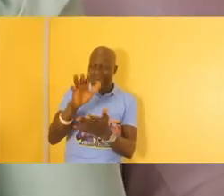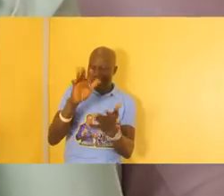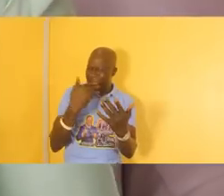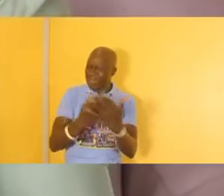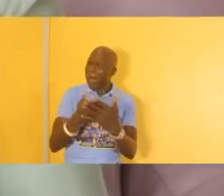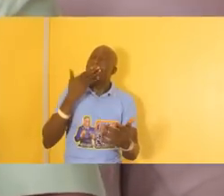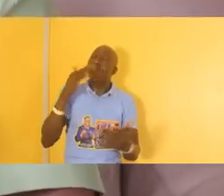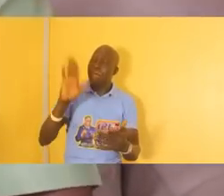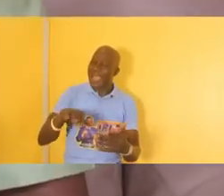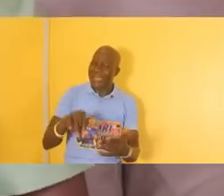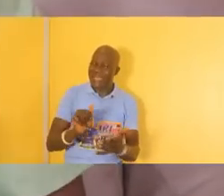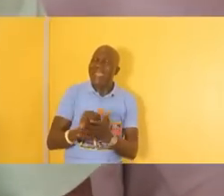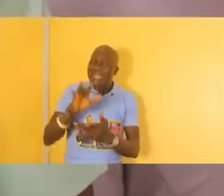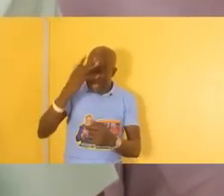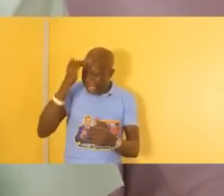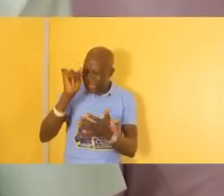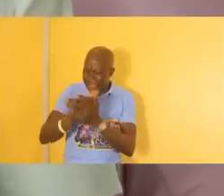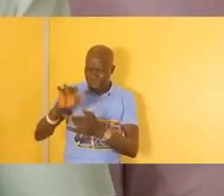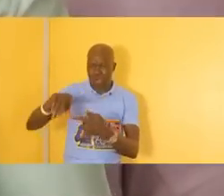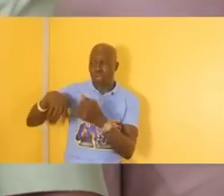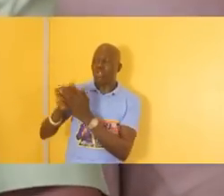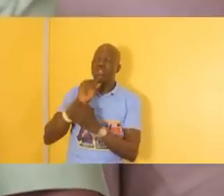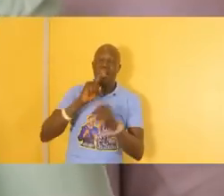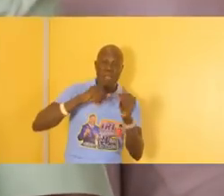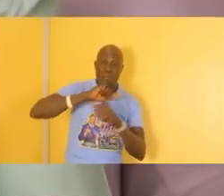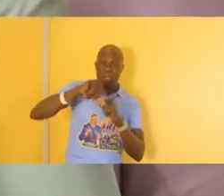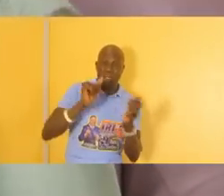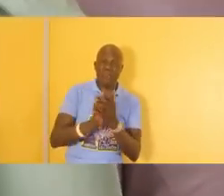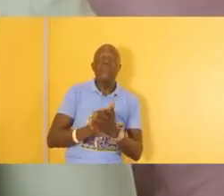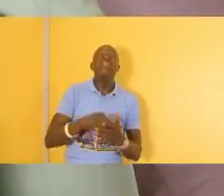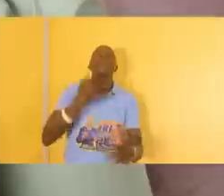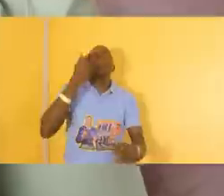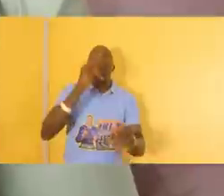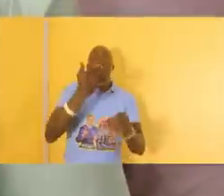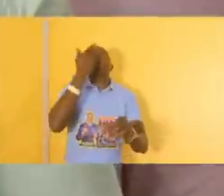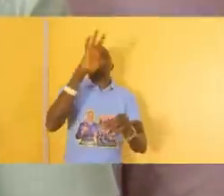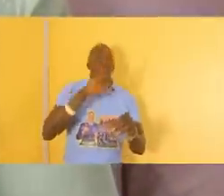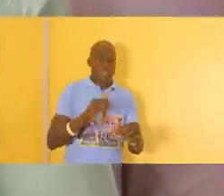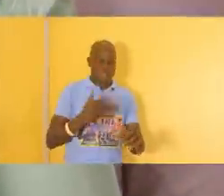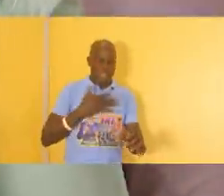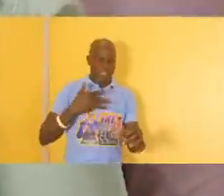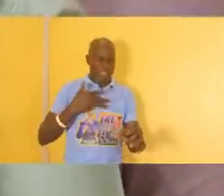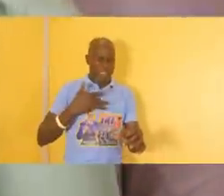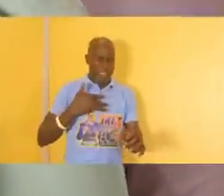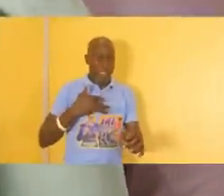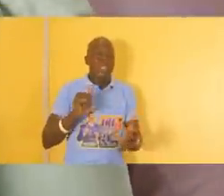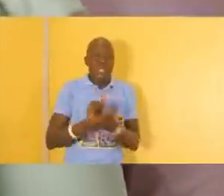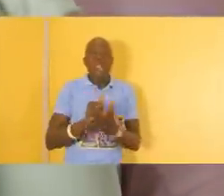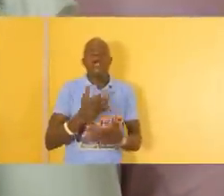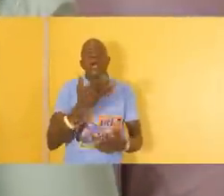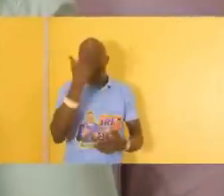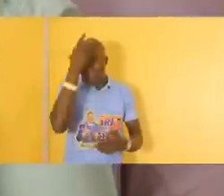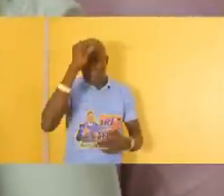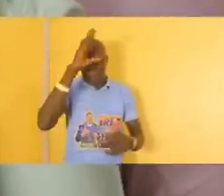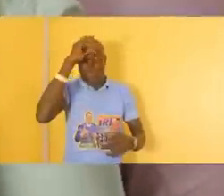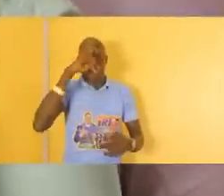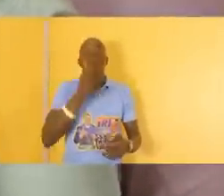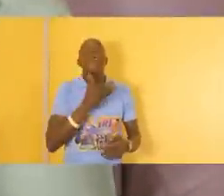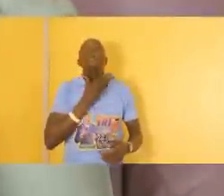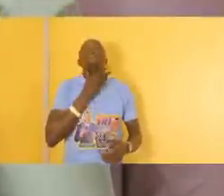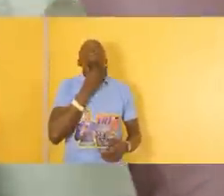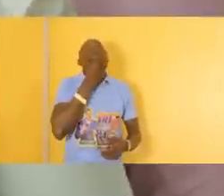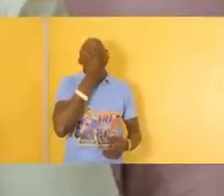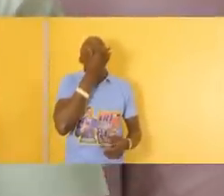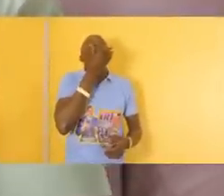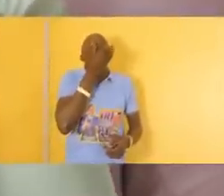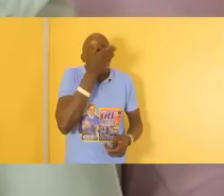ni sugbon awon ka ma pe ni okun millipede ma kini yan bure bi pe that man was very poisonous kini ta so yi this thing we are talking about